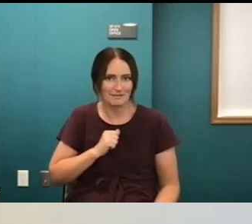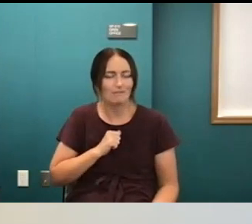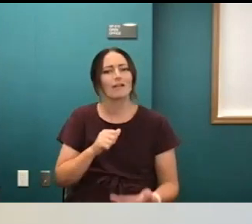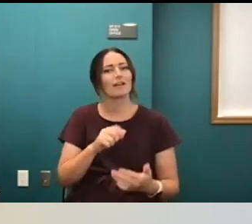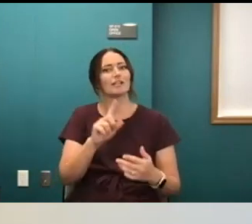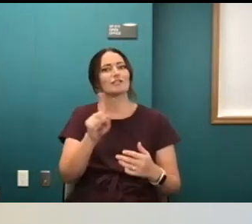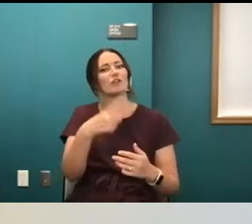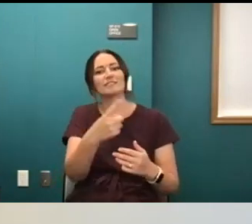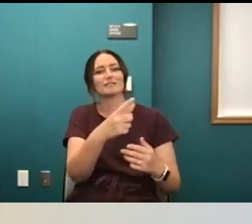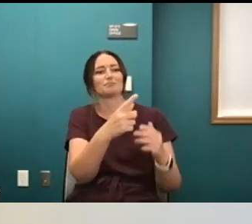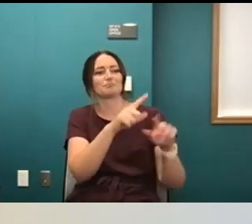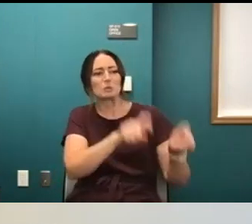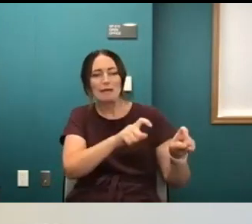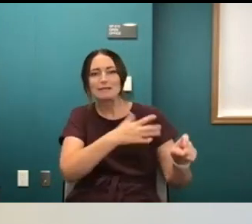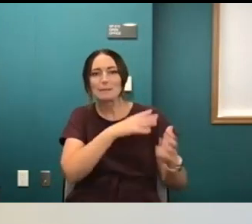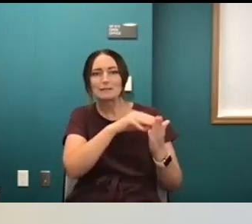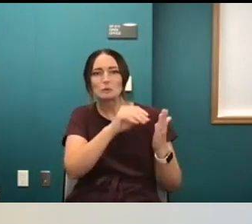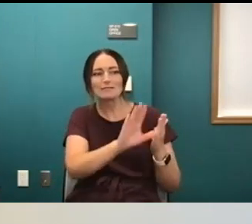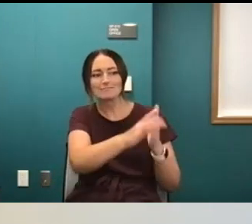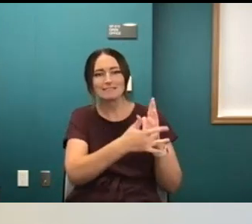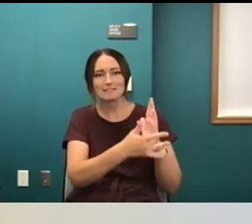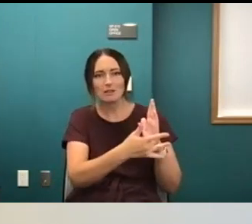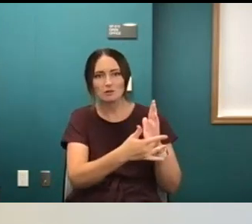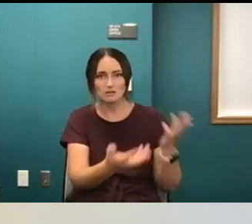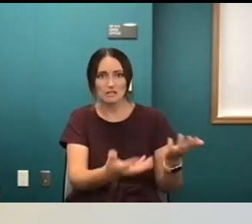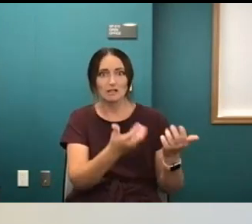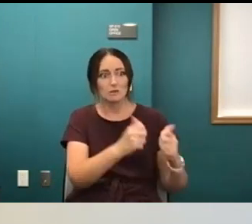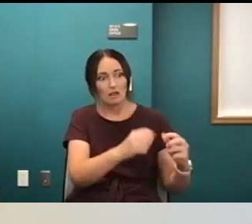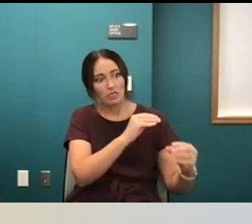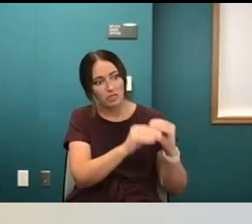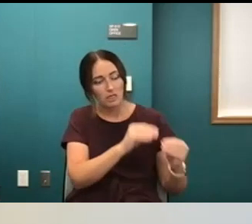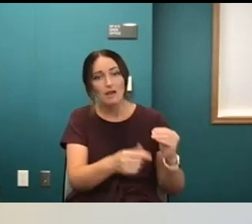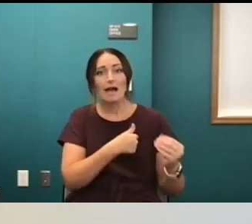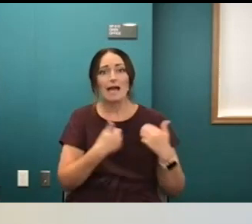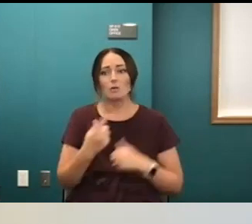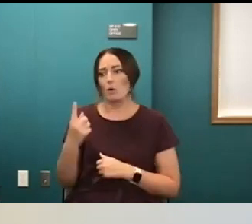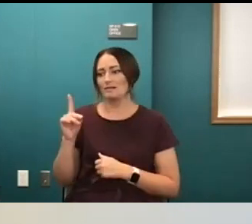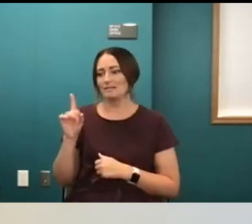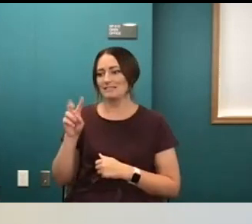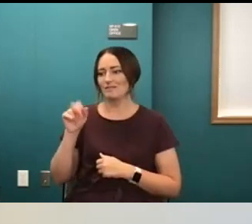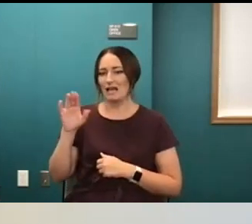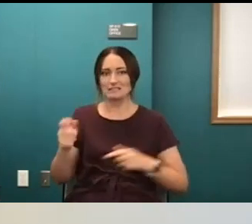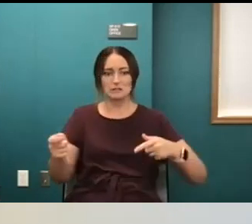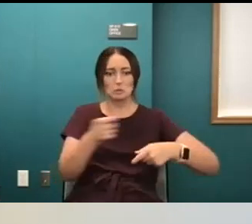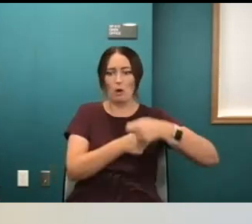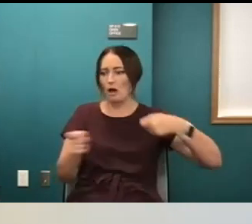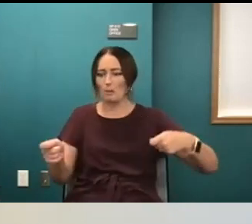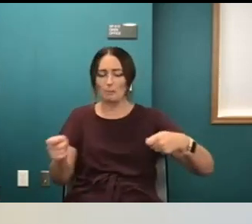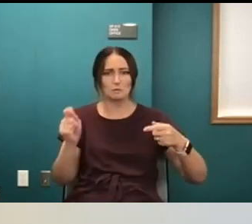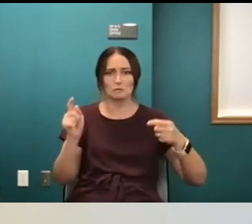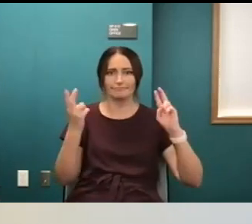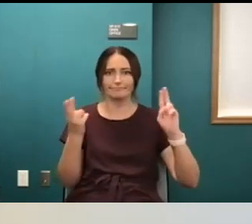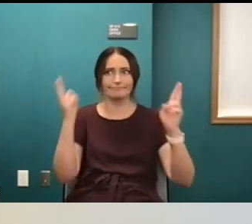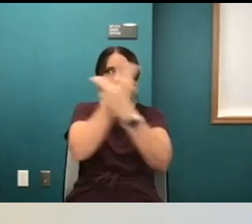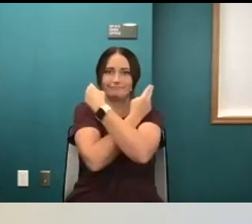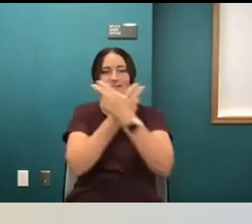to test my kid's tech, to troubleshoot. And I've taken the one device and swapped them to the other side, and I've done that as well. But then when I've had